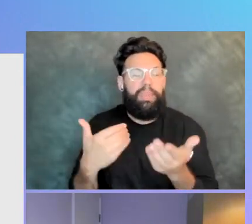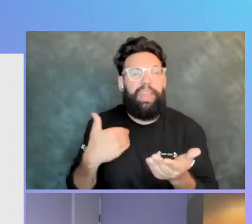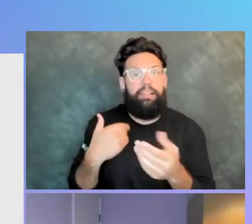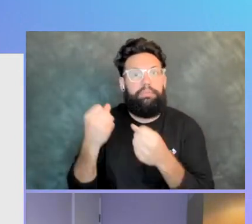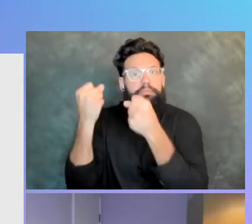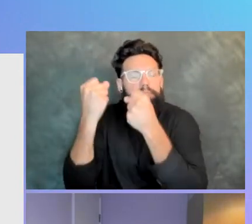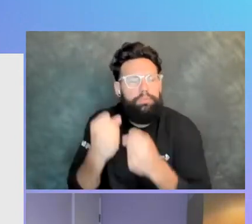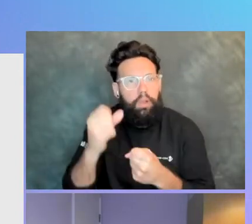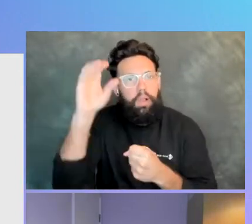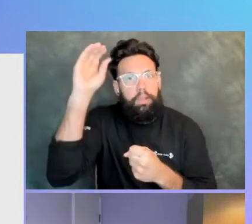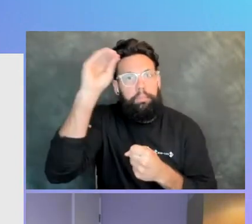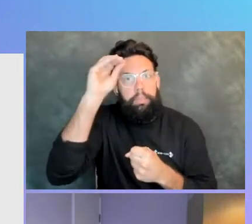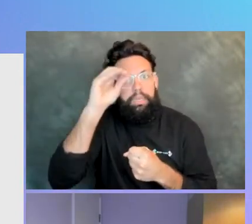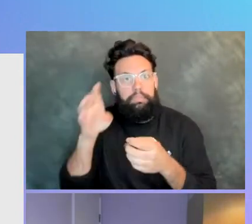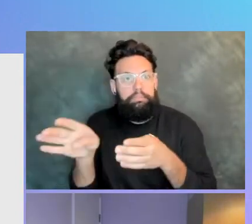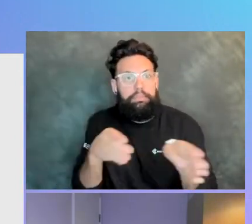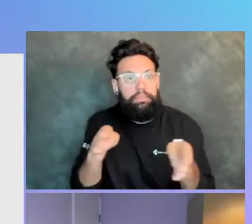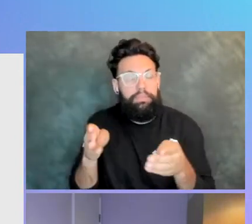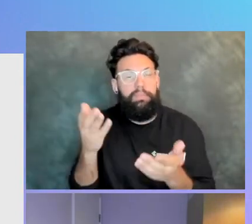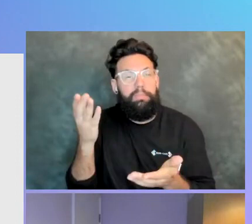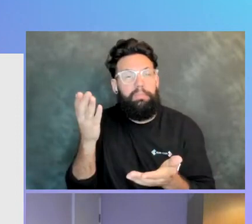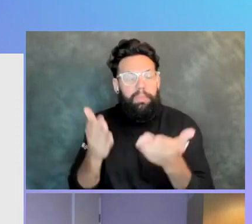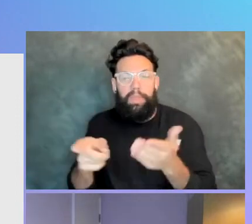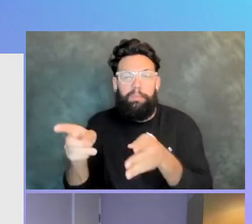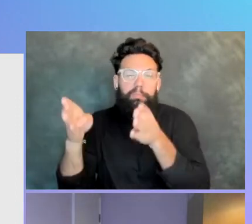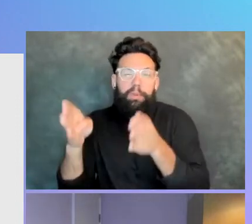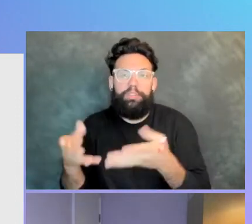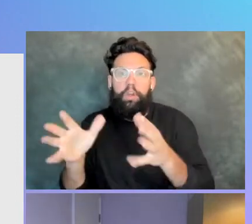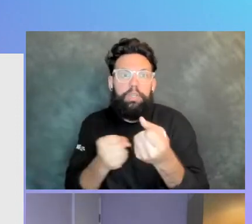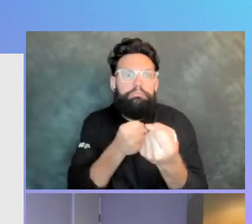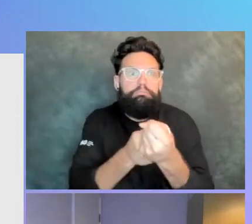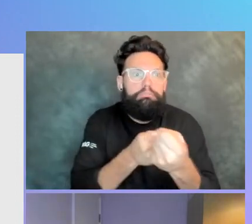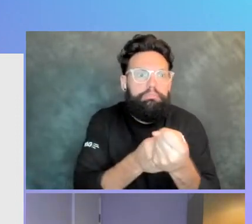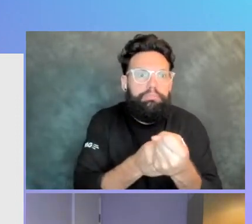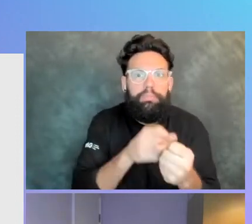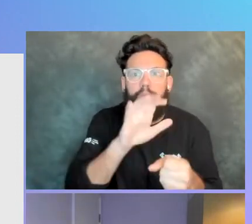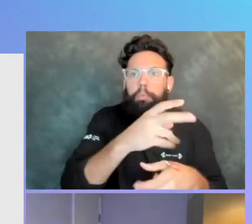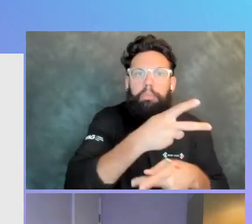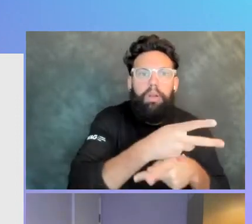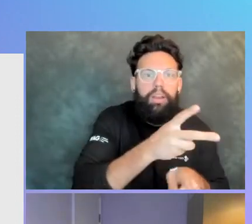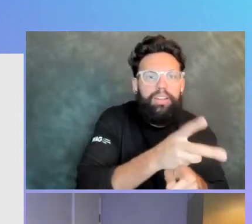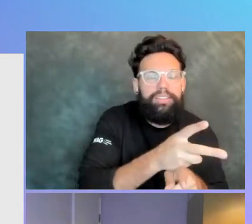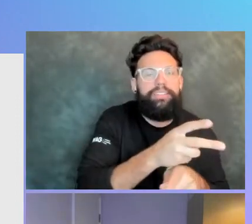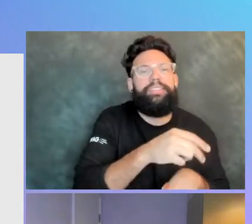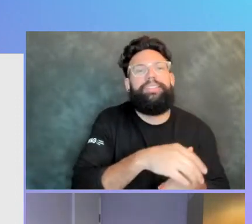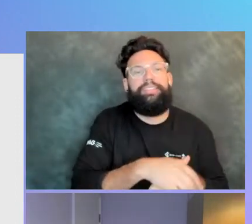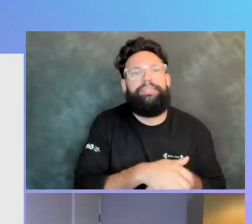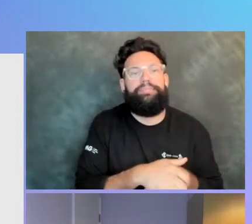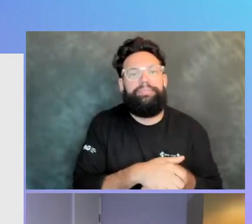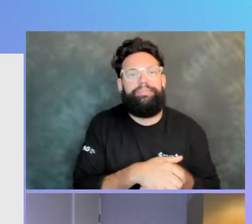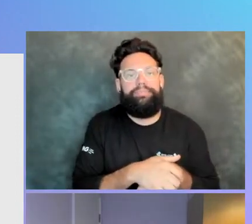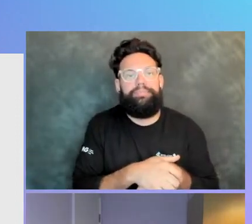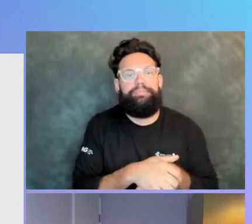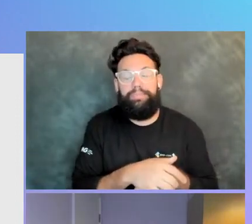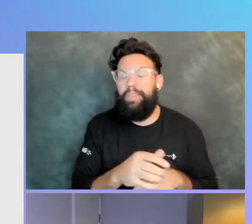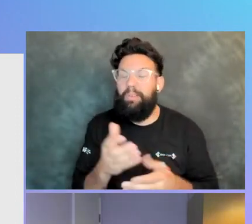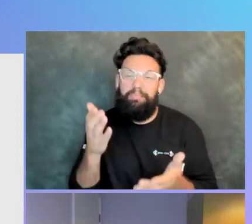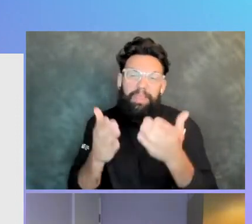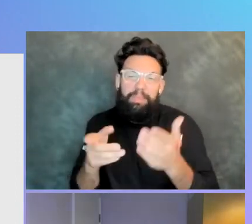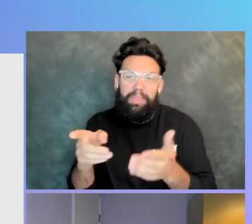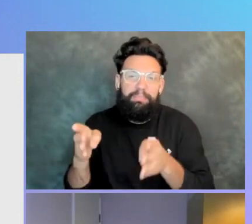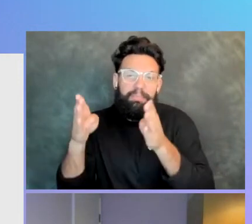keen to give you their time and feedback. This could be balanced by getting to speak to clients who have made complaints, for